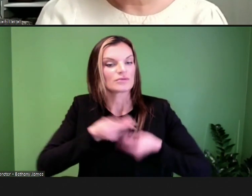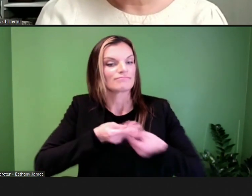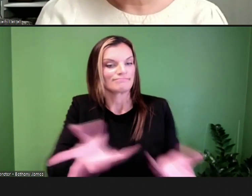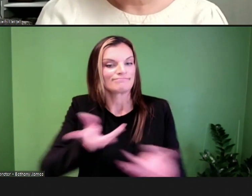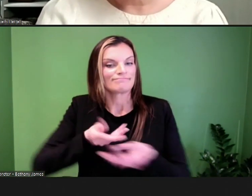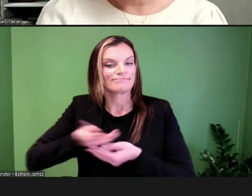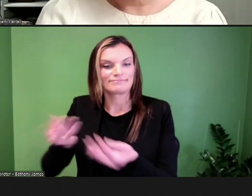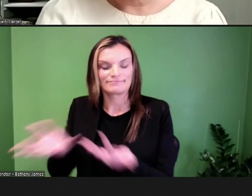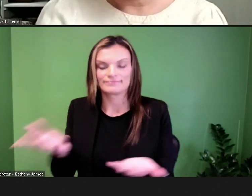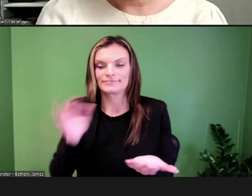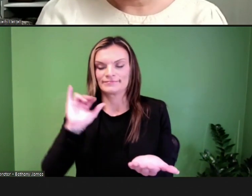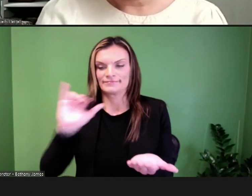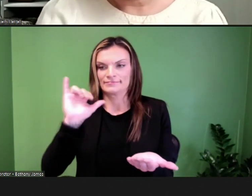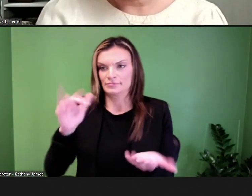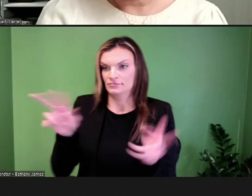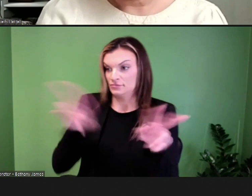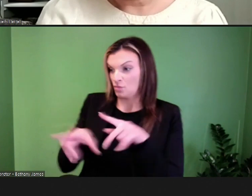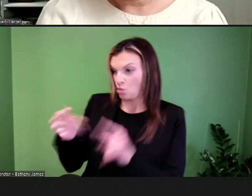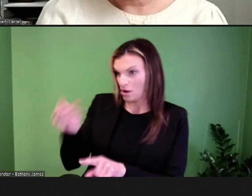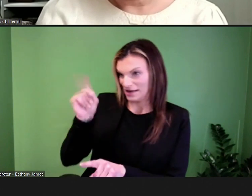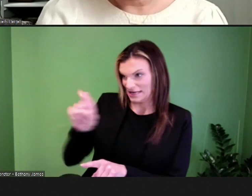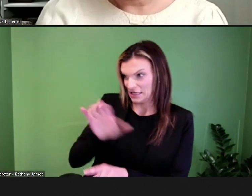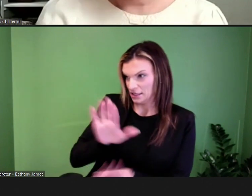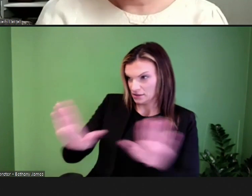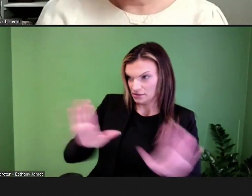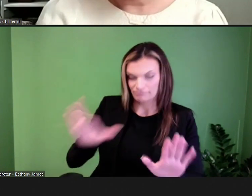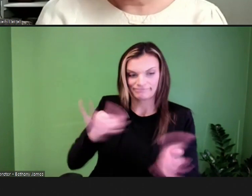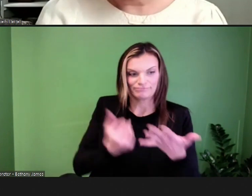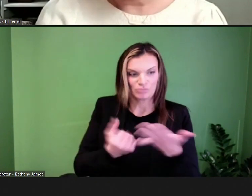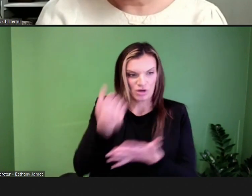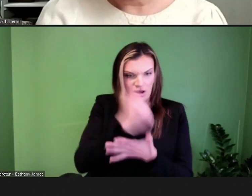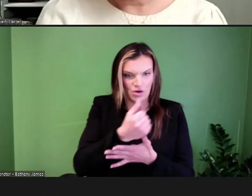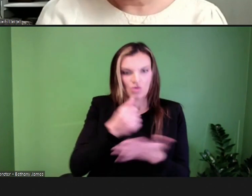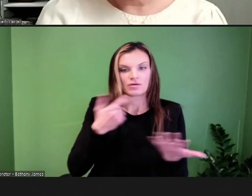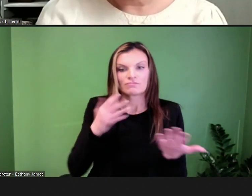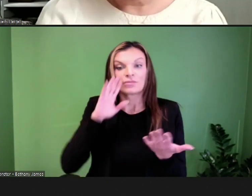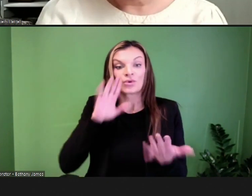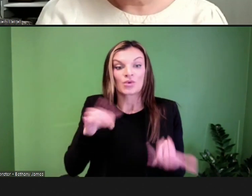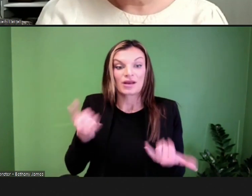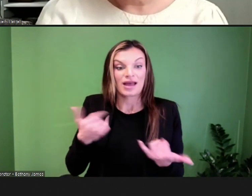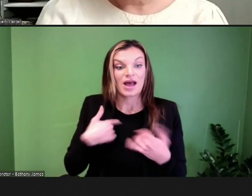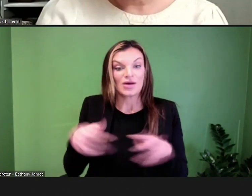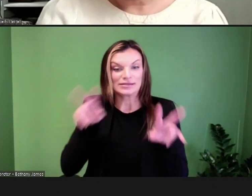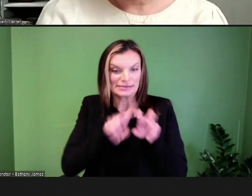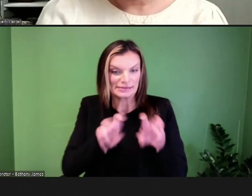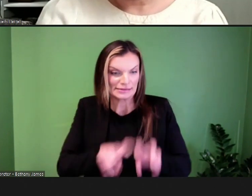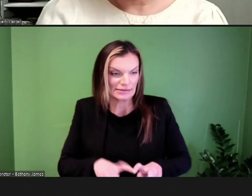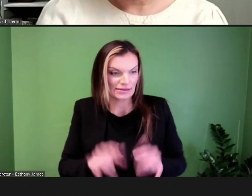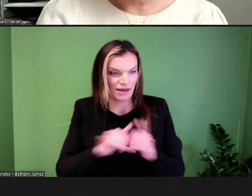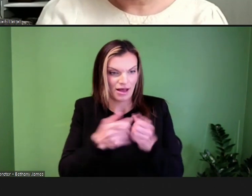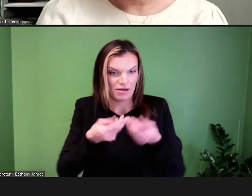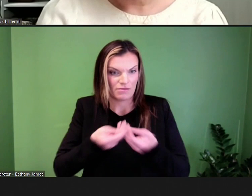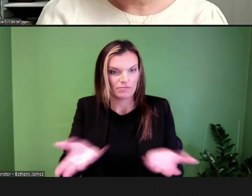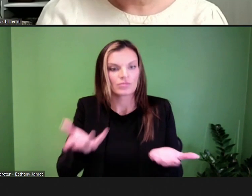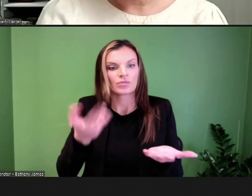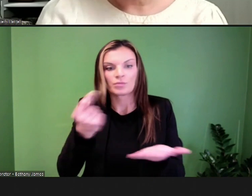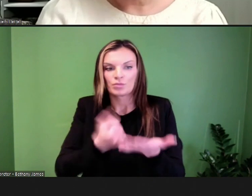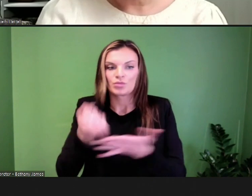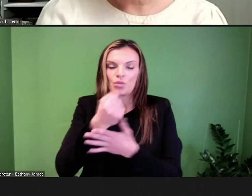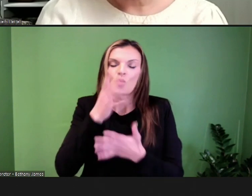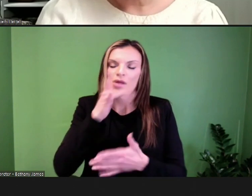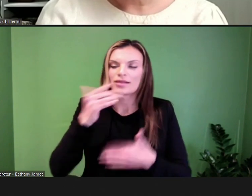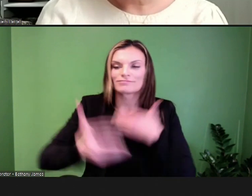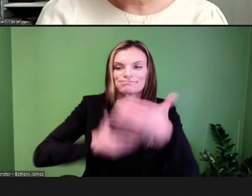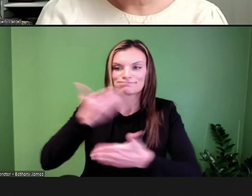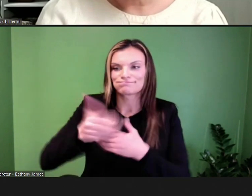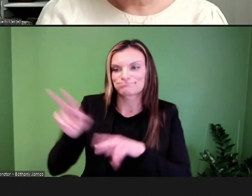So as we get more antivirals, the distribution plan will change and the prioritization will change as well.